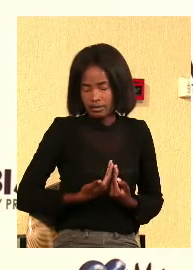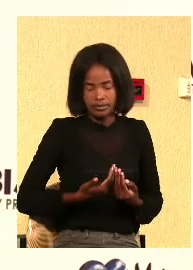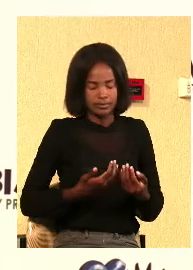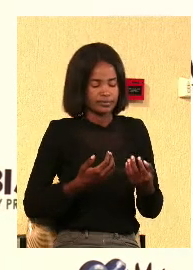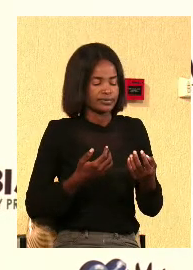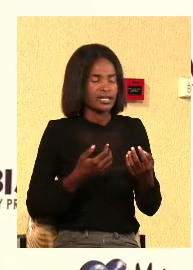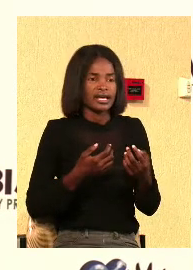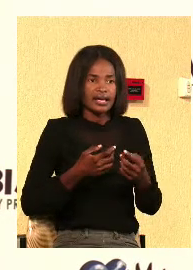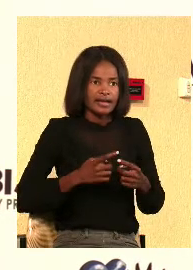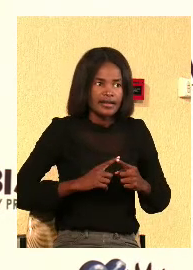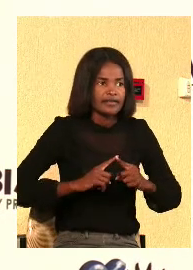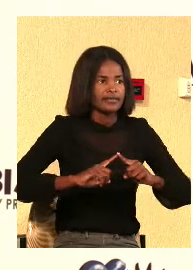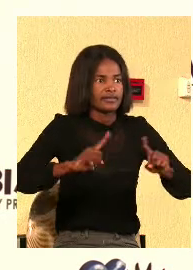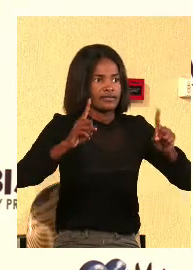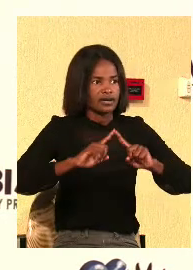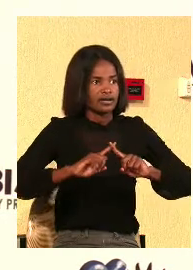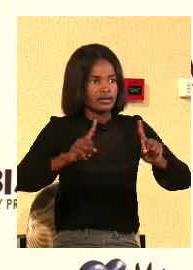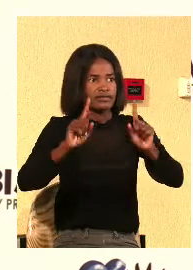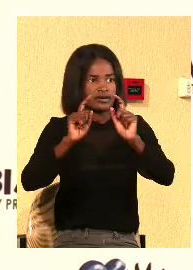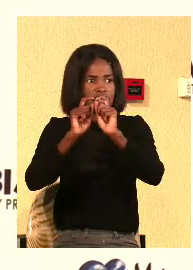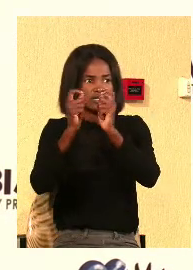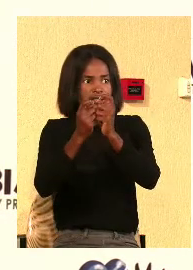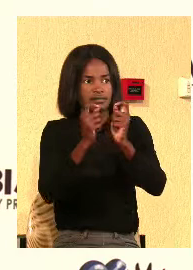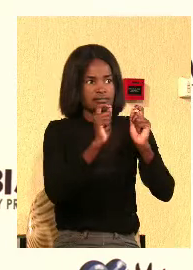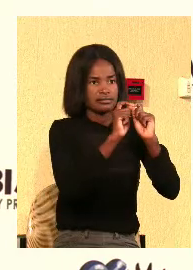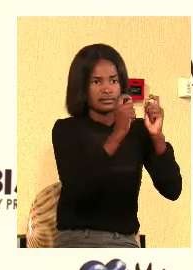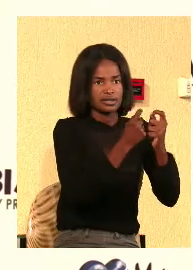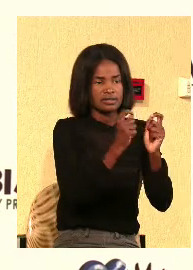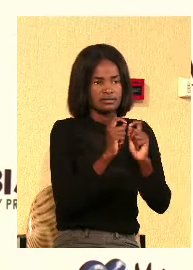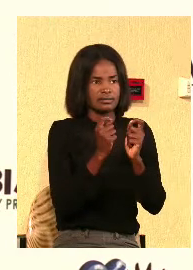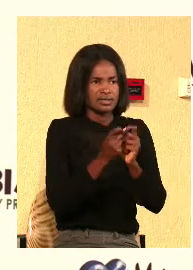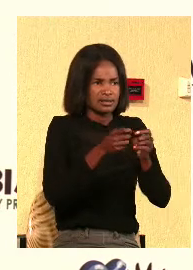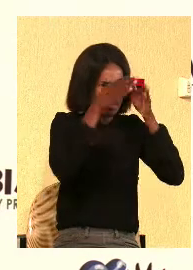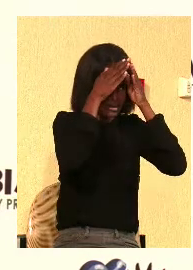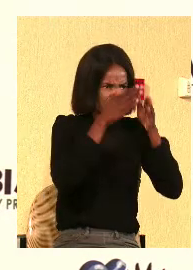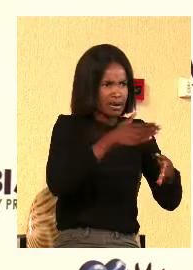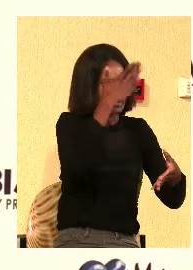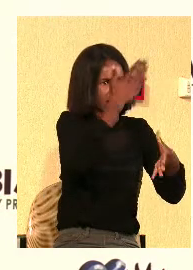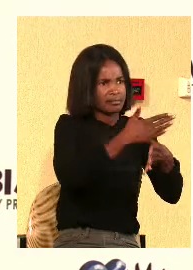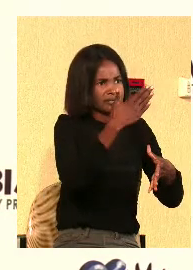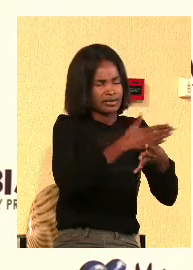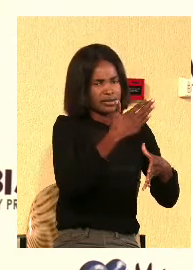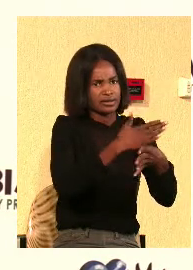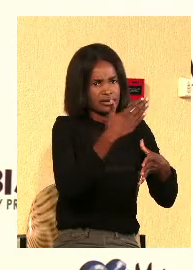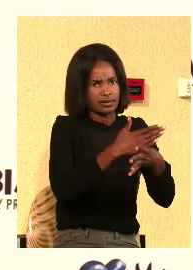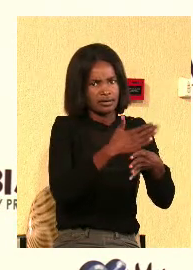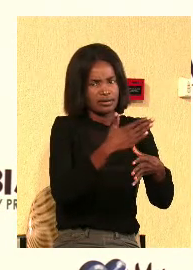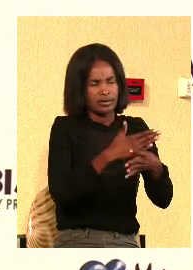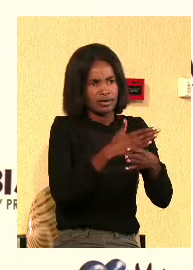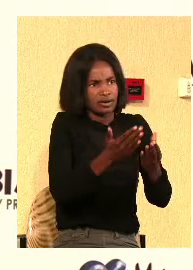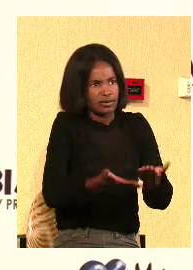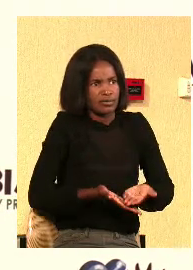are different teams that are addressing issues of well-coordinated